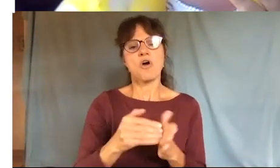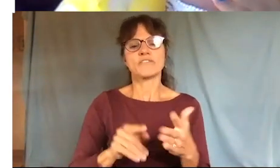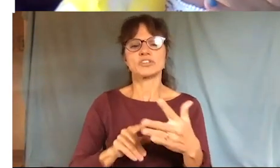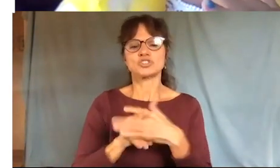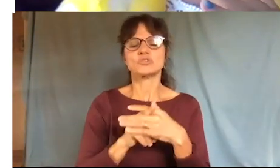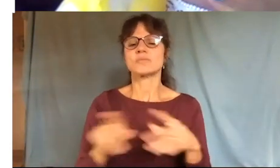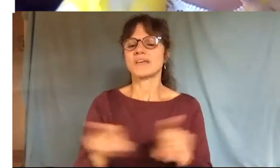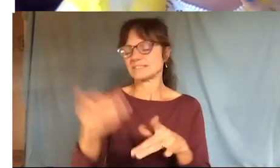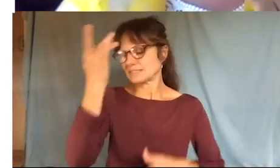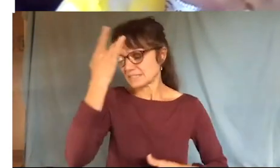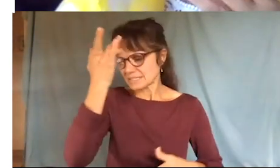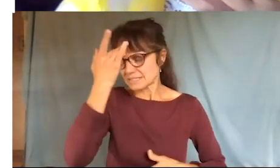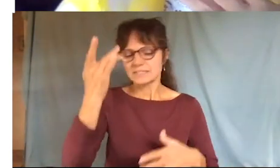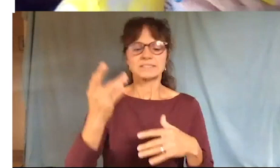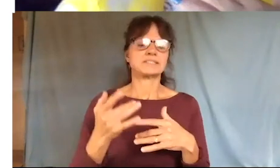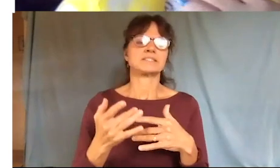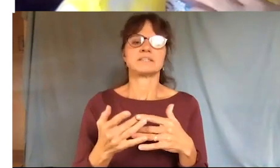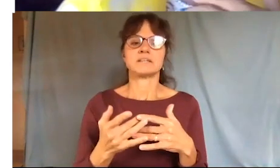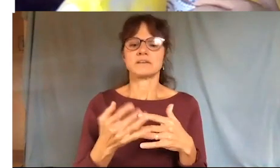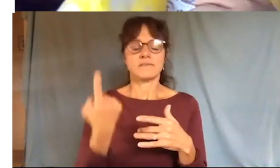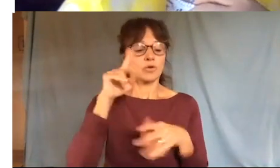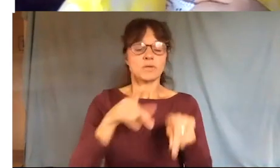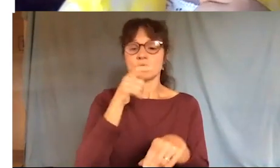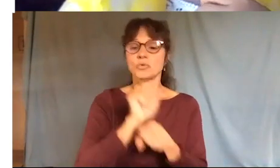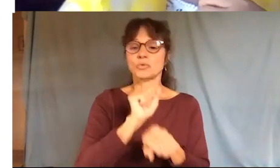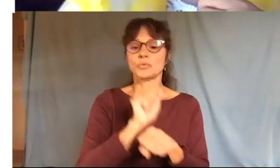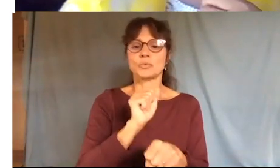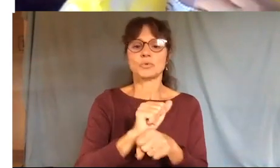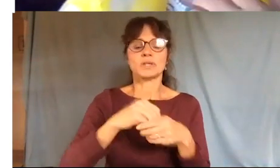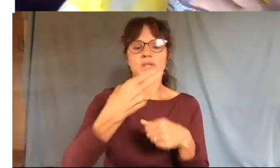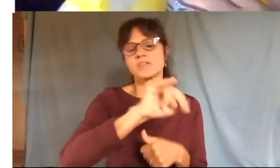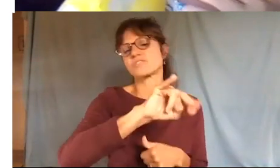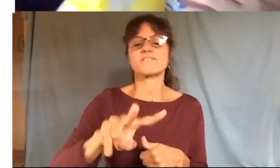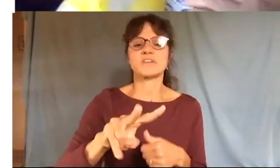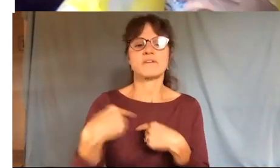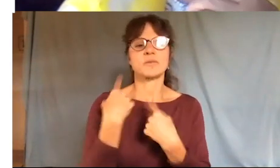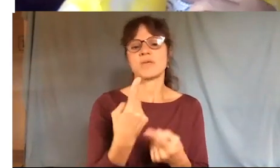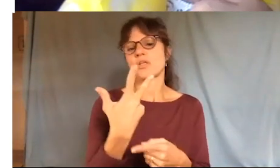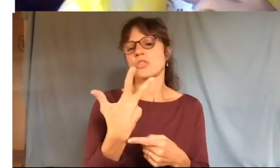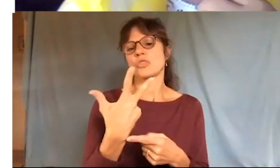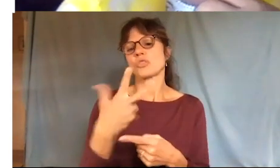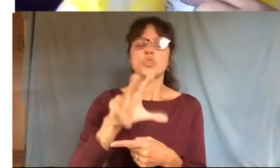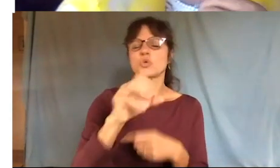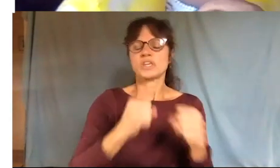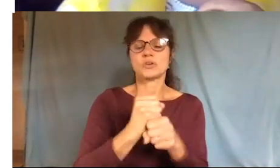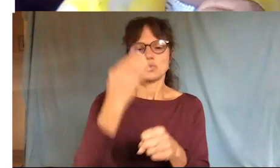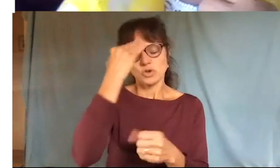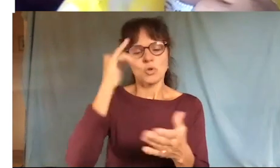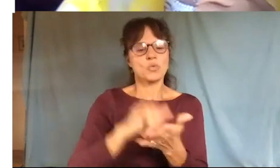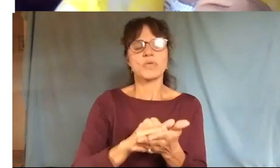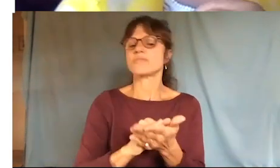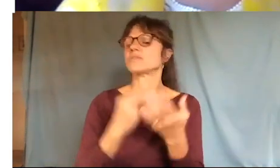illness. For those of us who are working in HIV over the past 3 decades, we know that there's